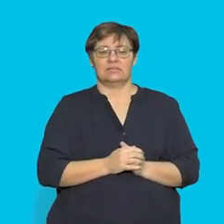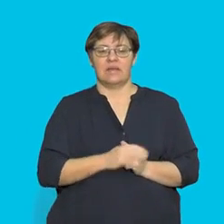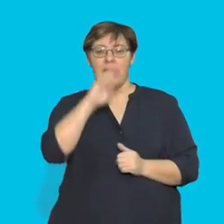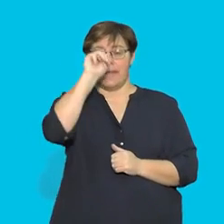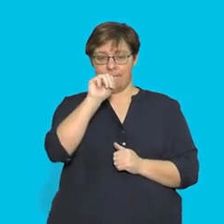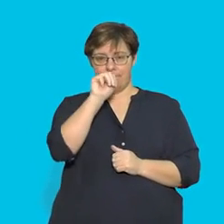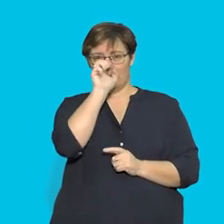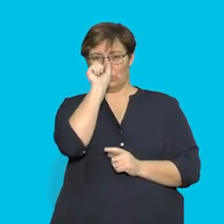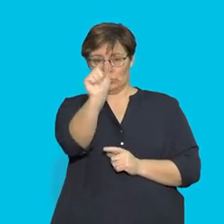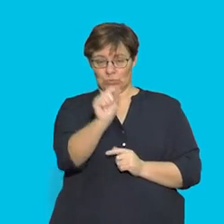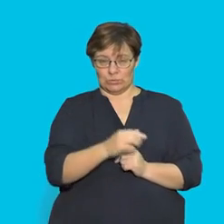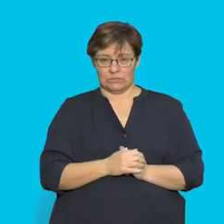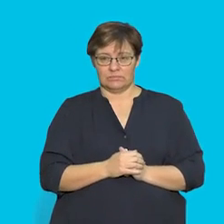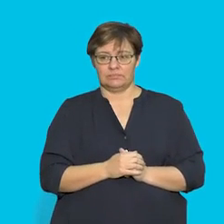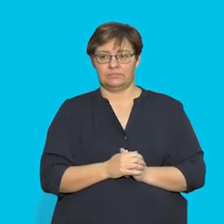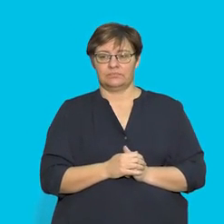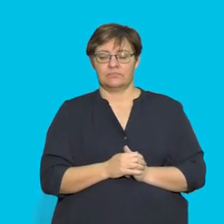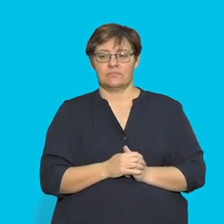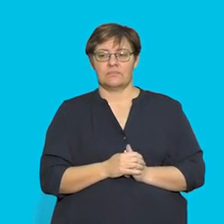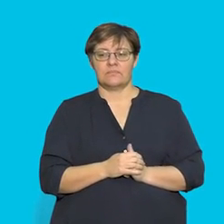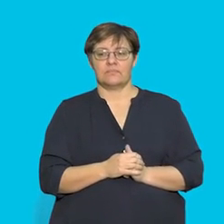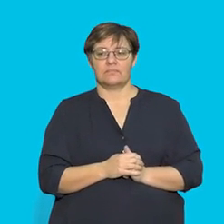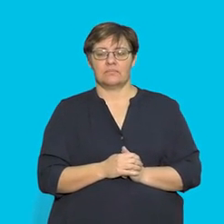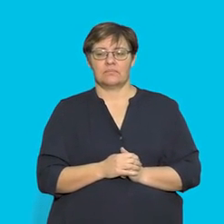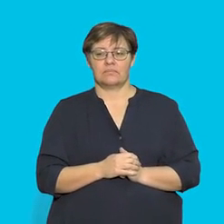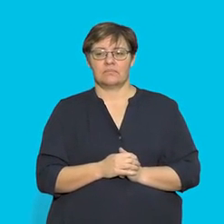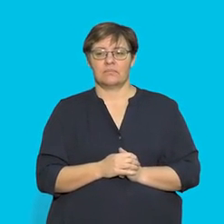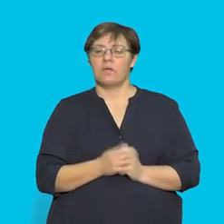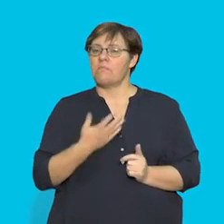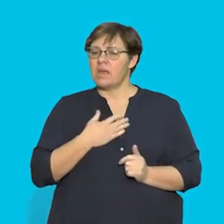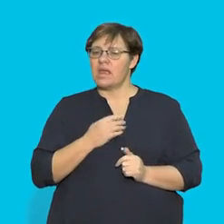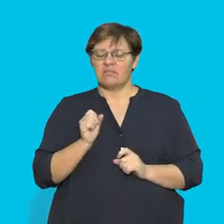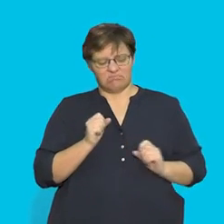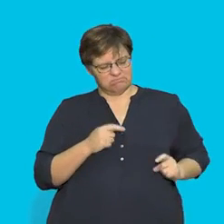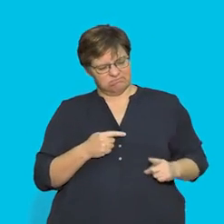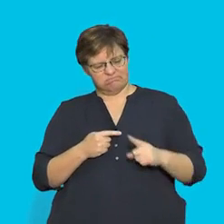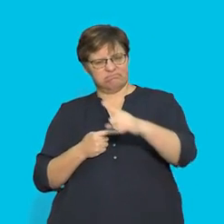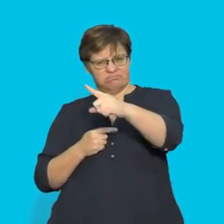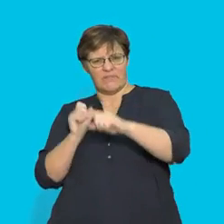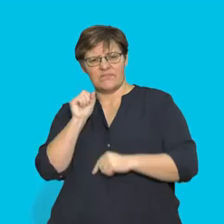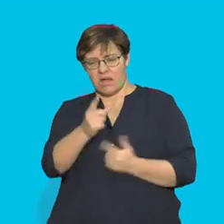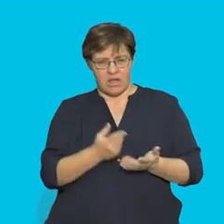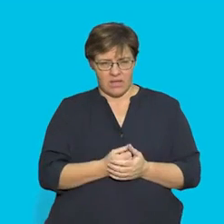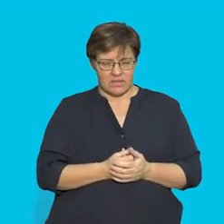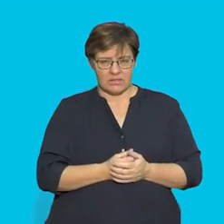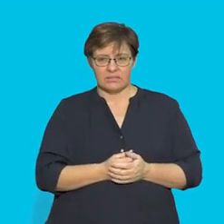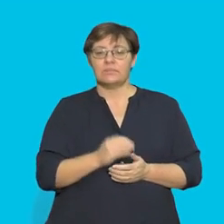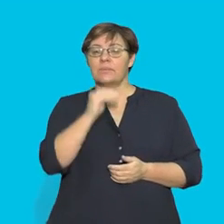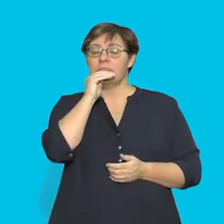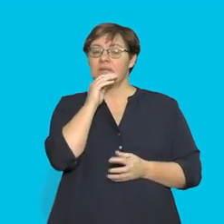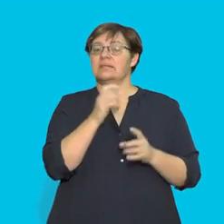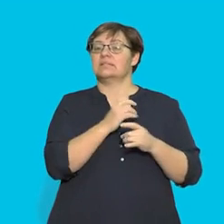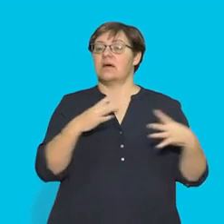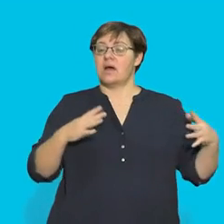this line that's joining A and M. And they're asking us how far we would have to walk and what is the